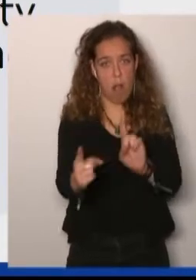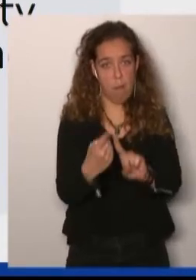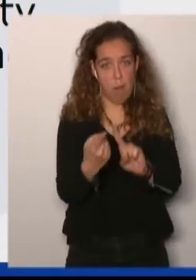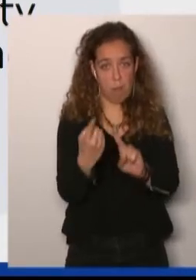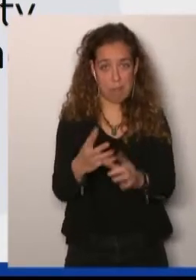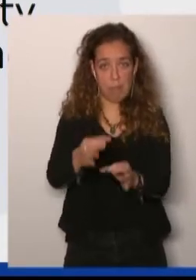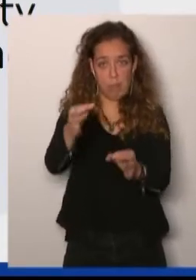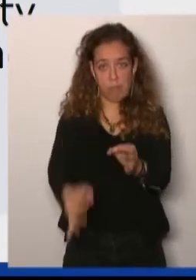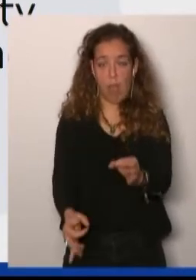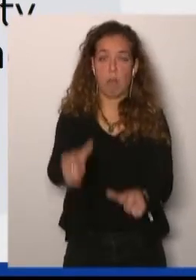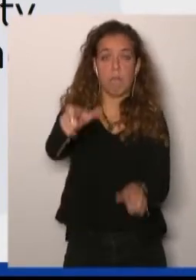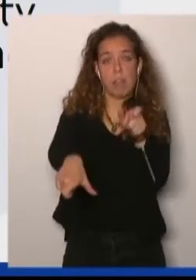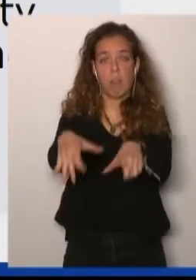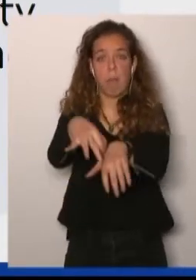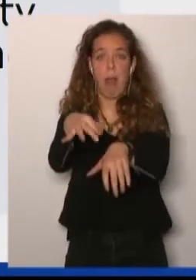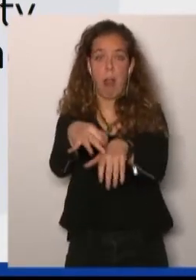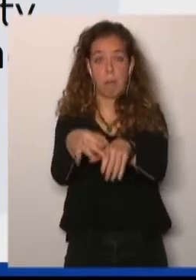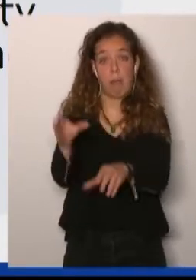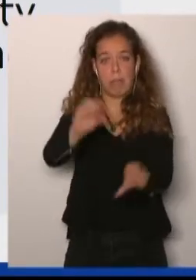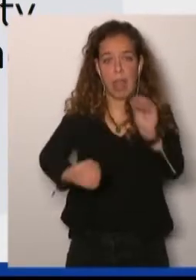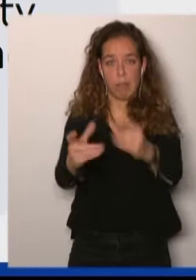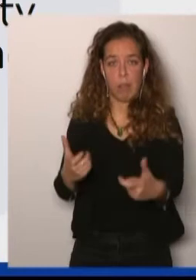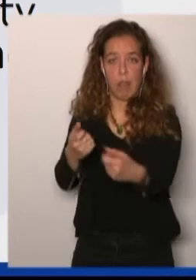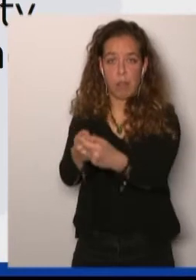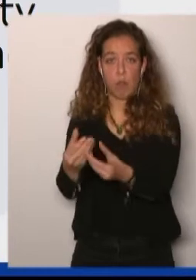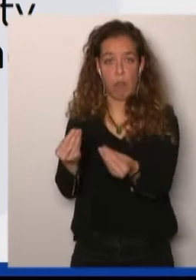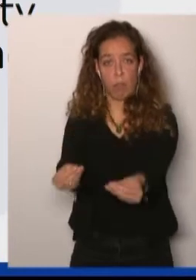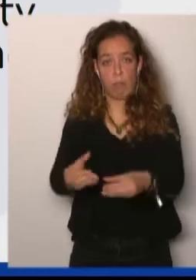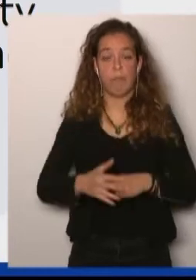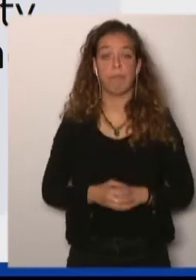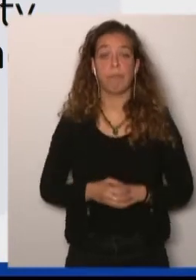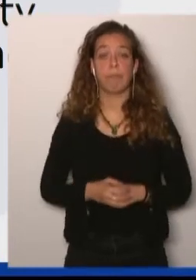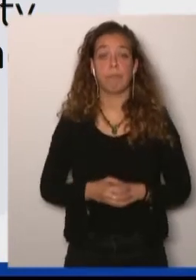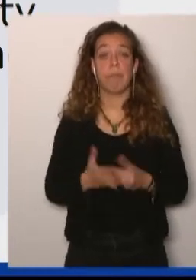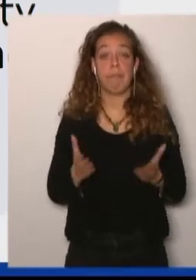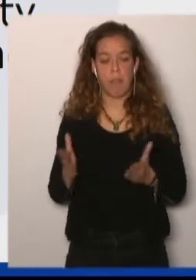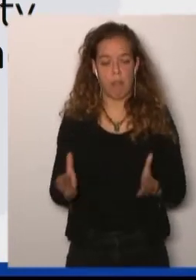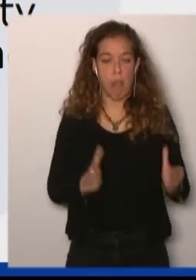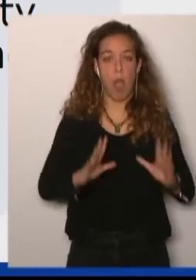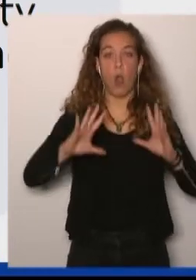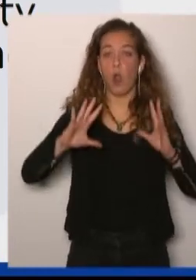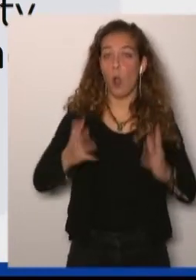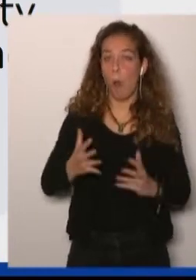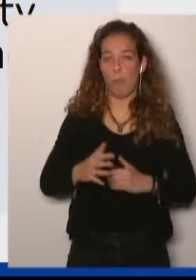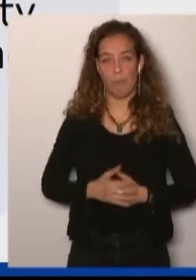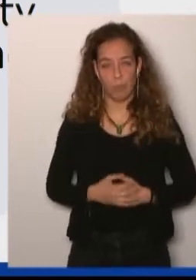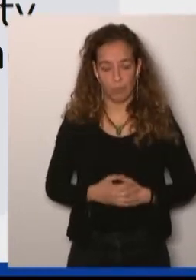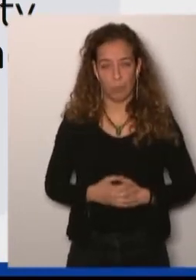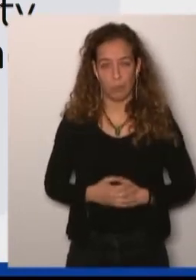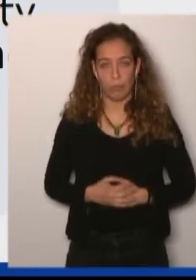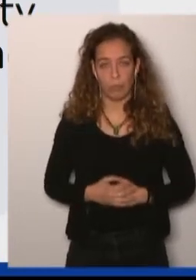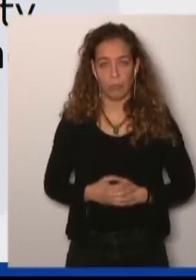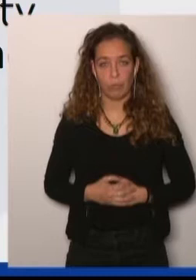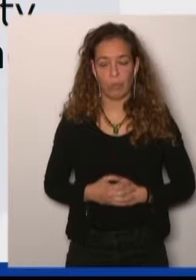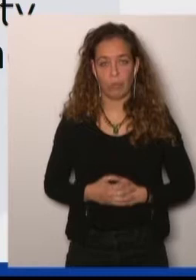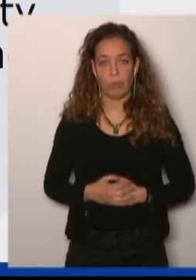mind, let me move to the how. How do we at the EMA address the issue and foster focused